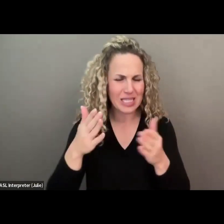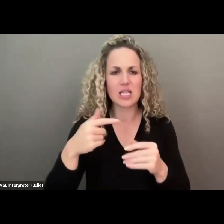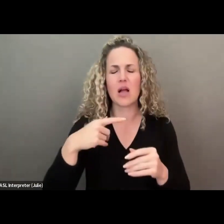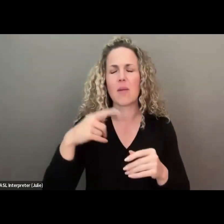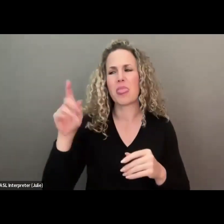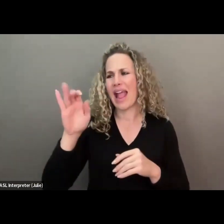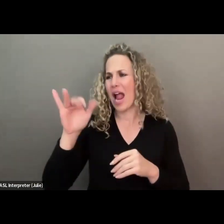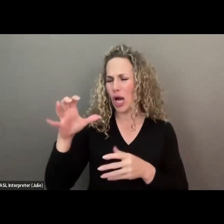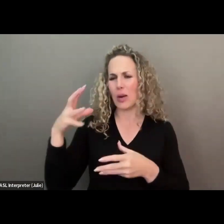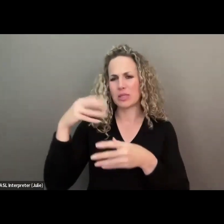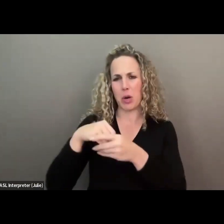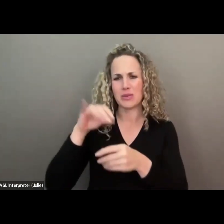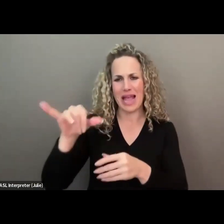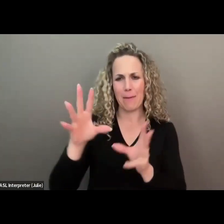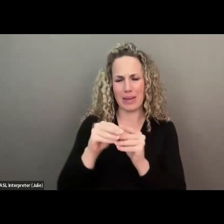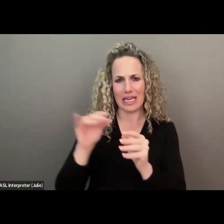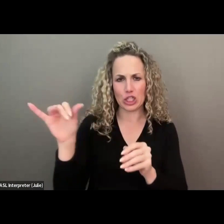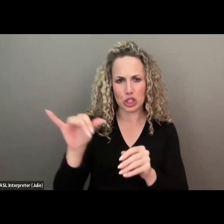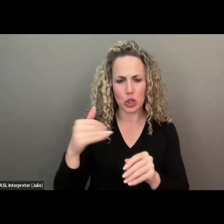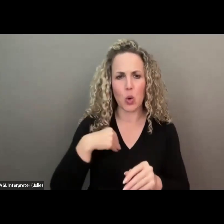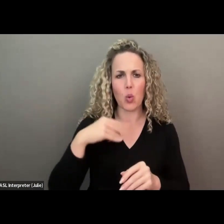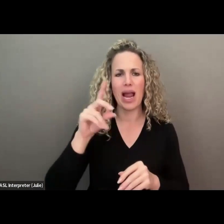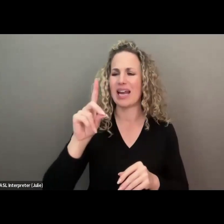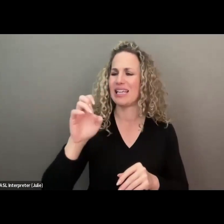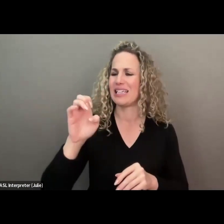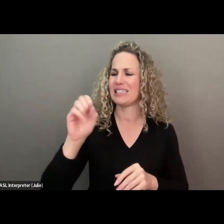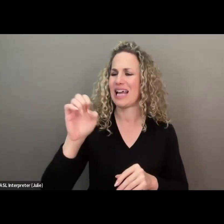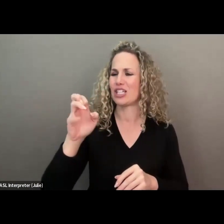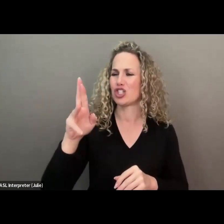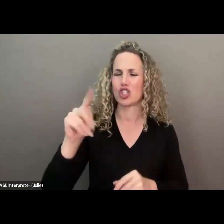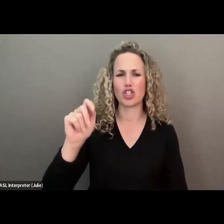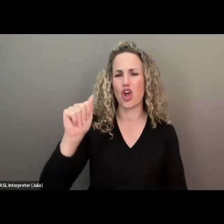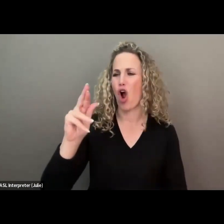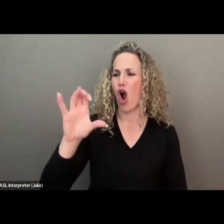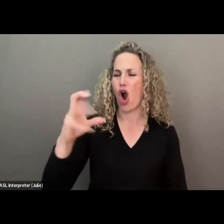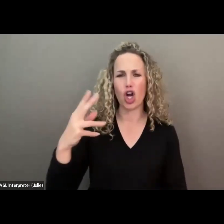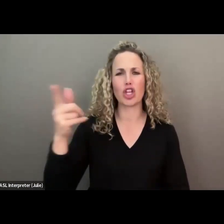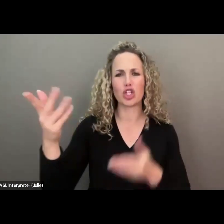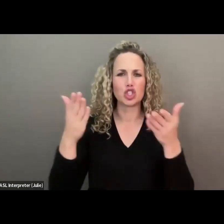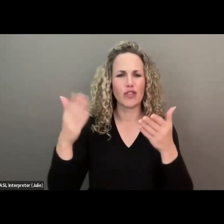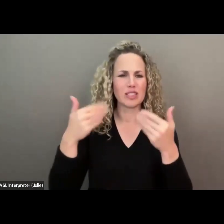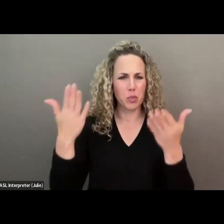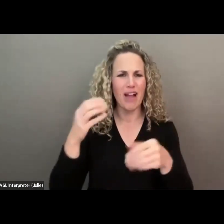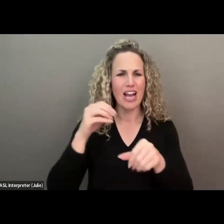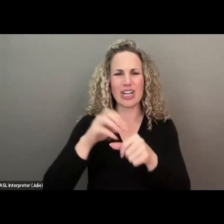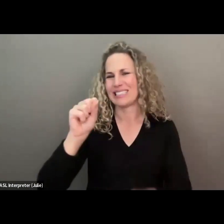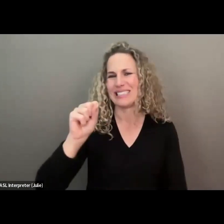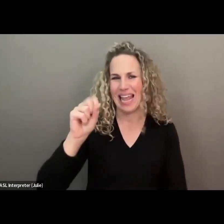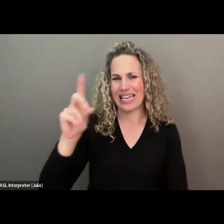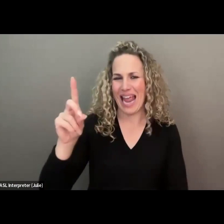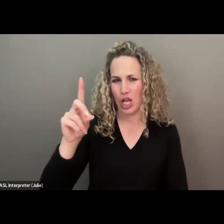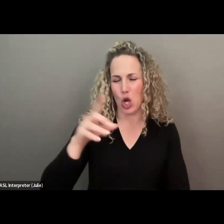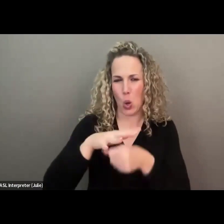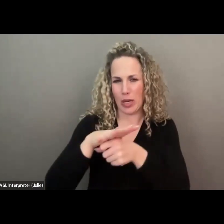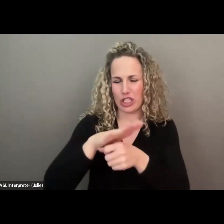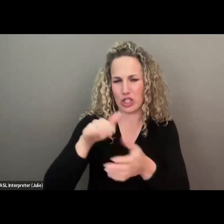as well. We also had the Desert Arc, which I believe is a service provider down in the San Diego Regional Center area